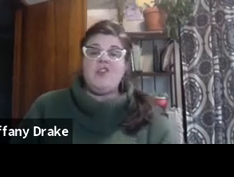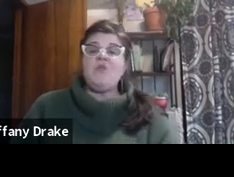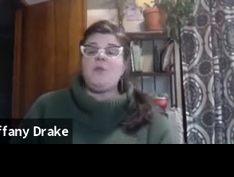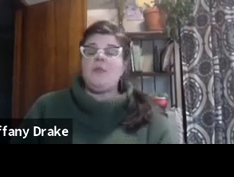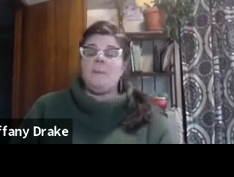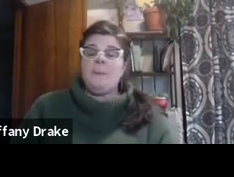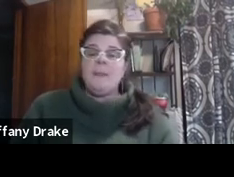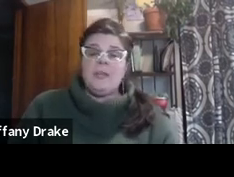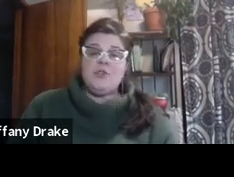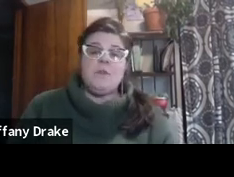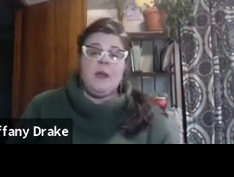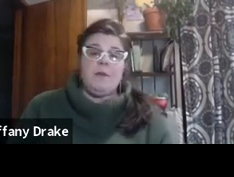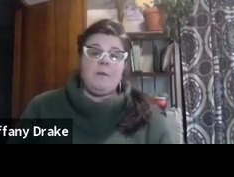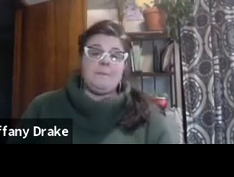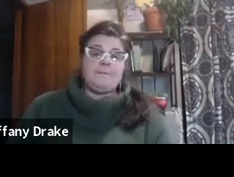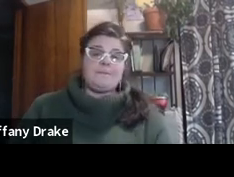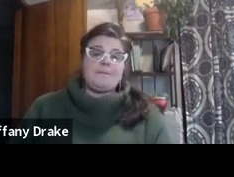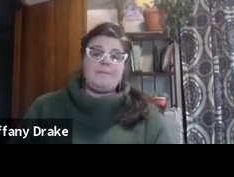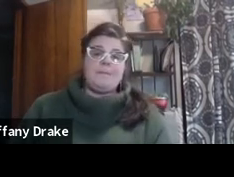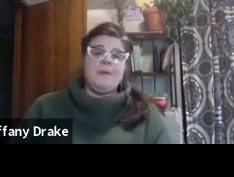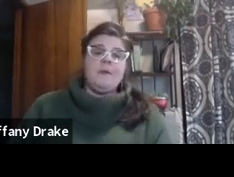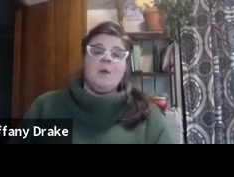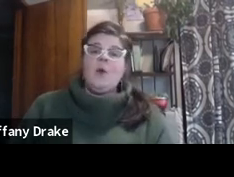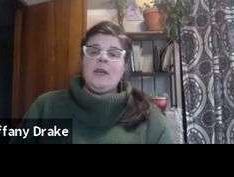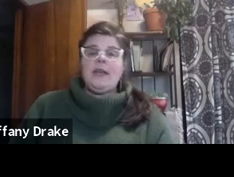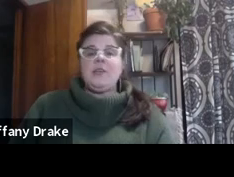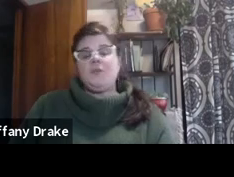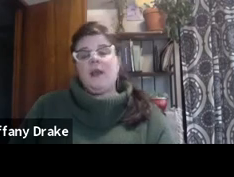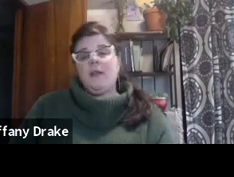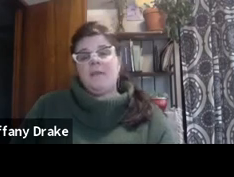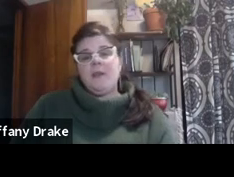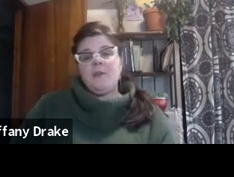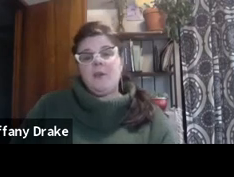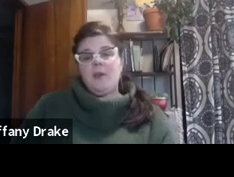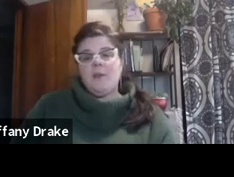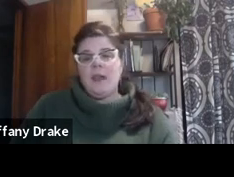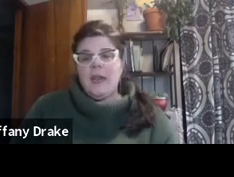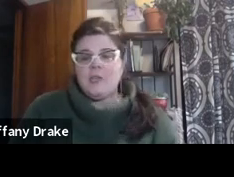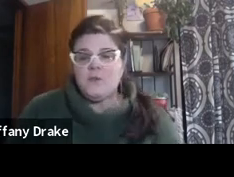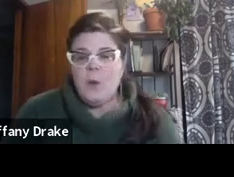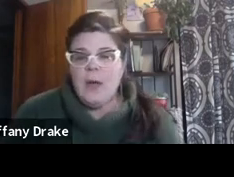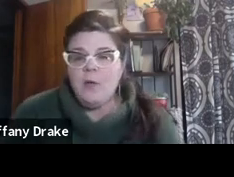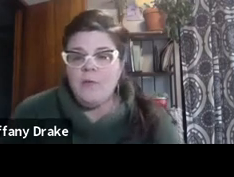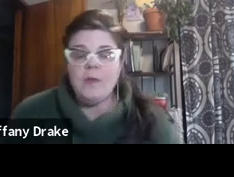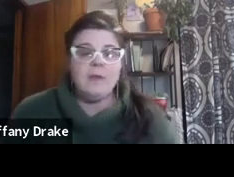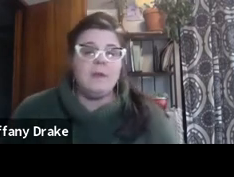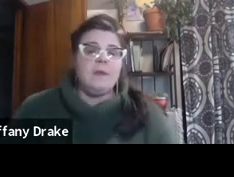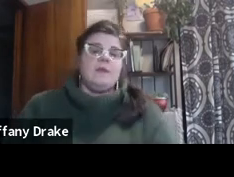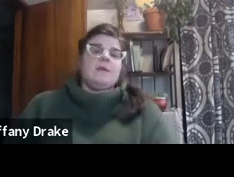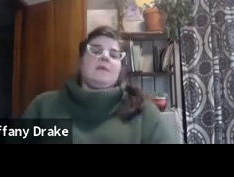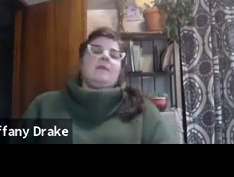in youth, in juveniles. 1 in 8 juvenile offenders are under the age of 12.